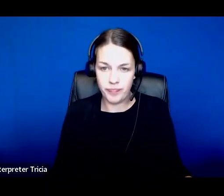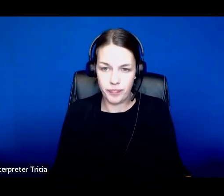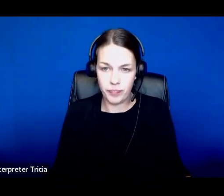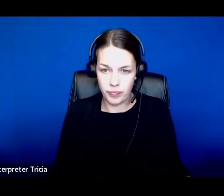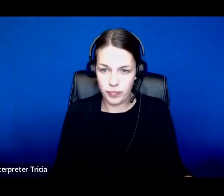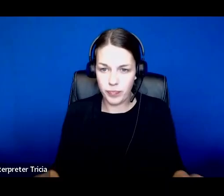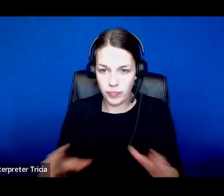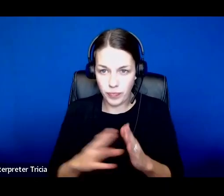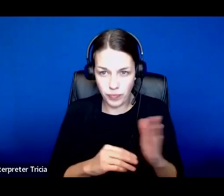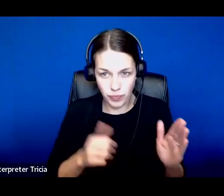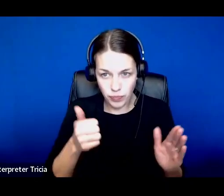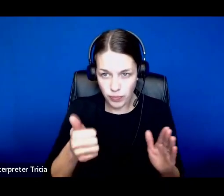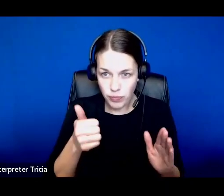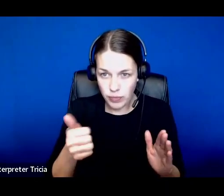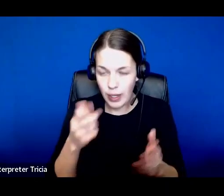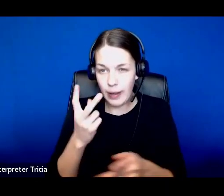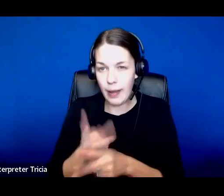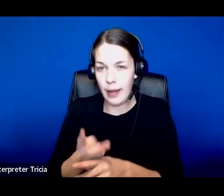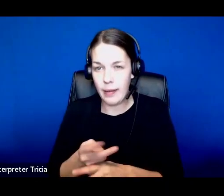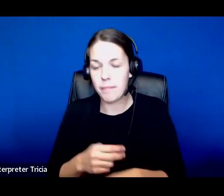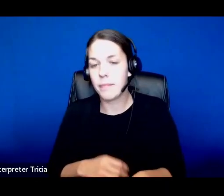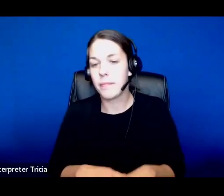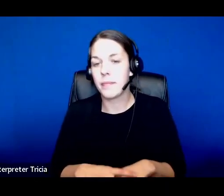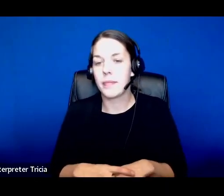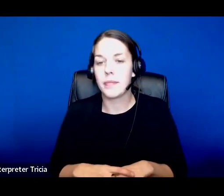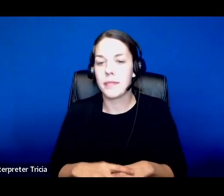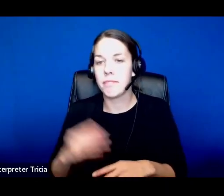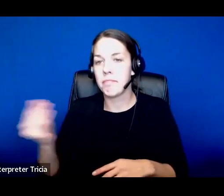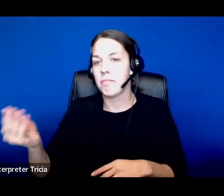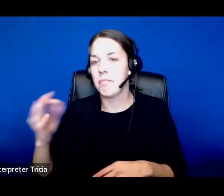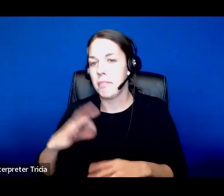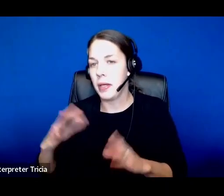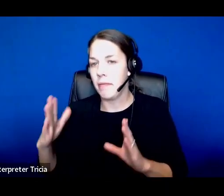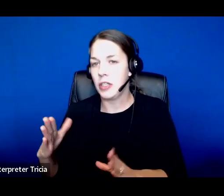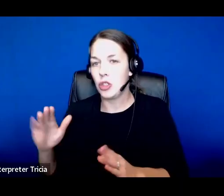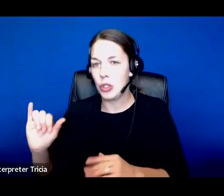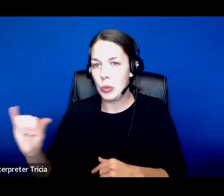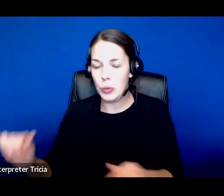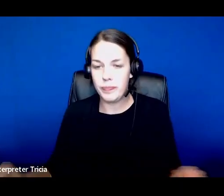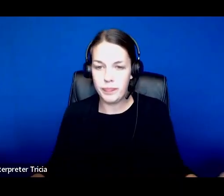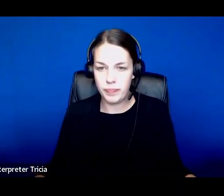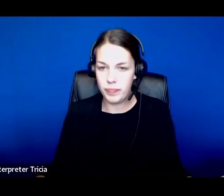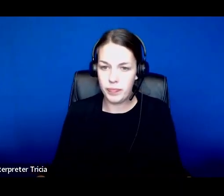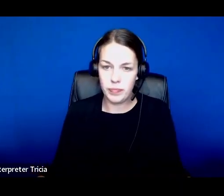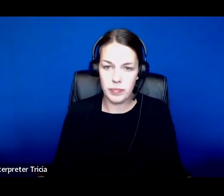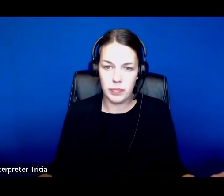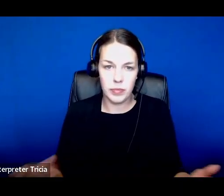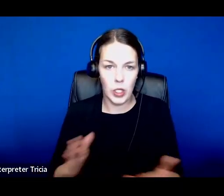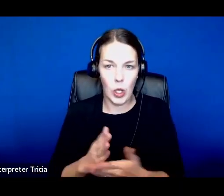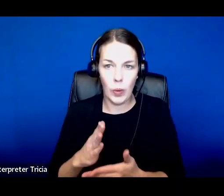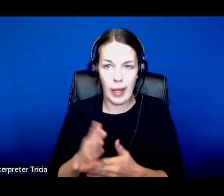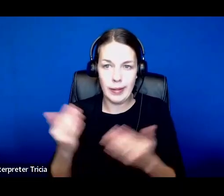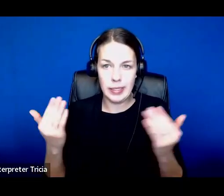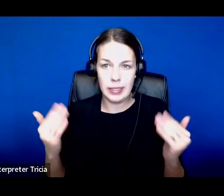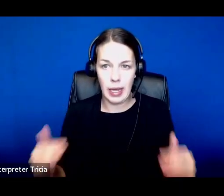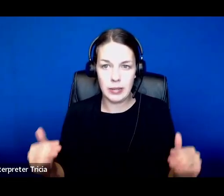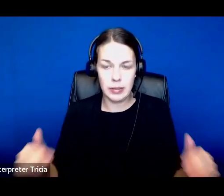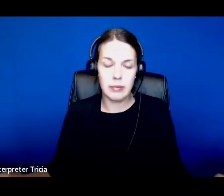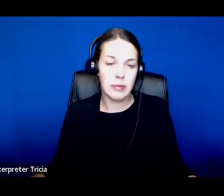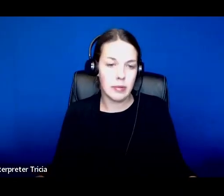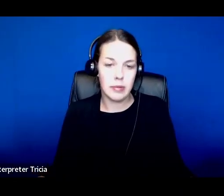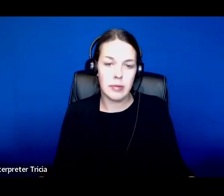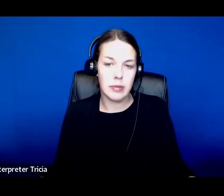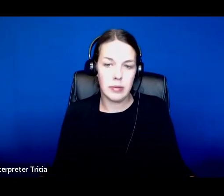a copy for yourself, and you could give one to the beneficiary as well. Alrighty, go to the next slide and you can take a look